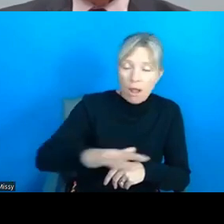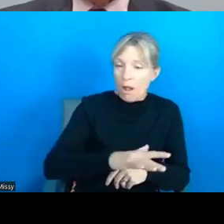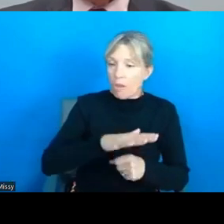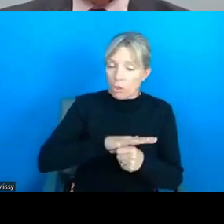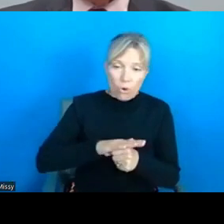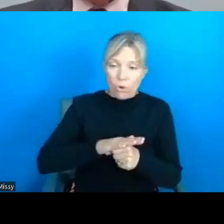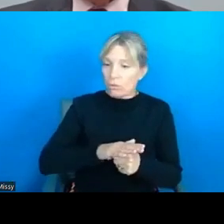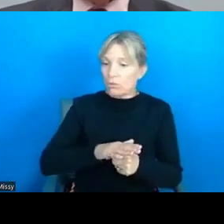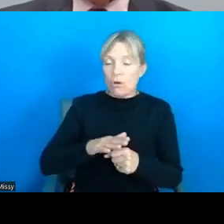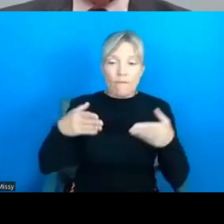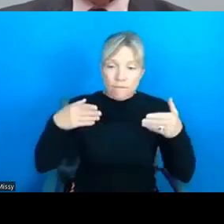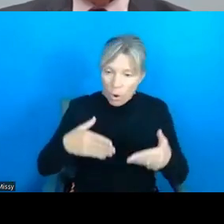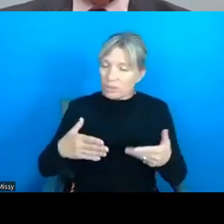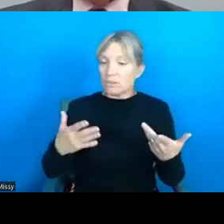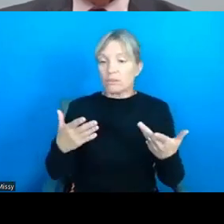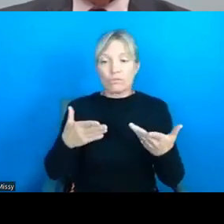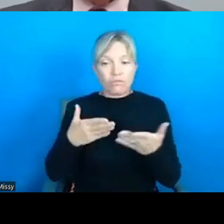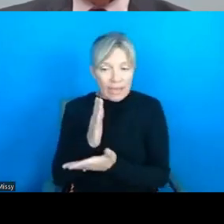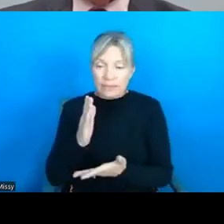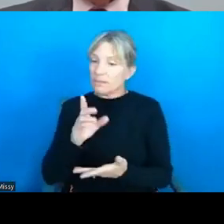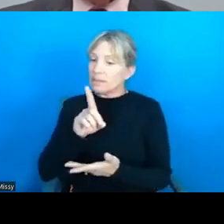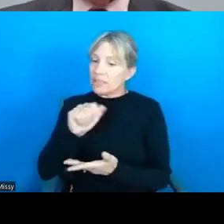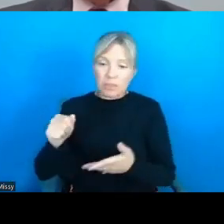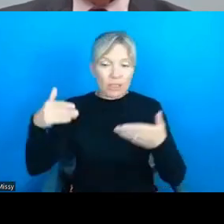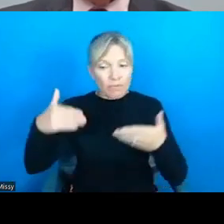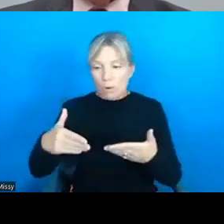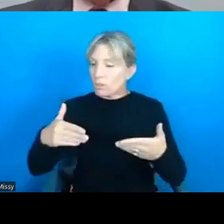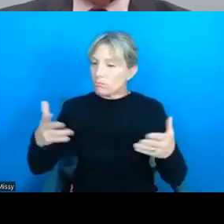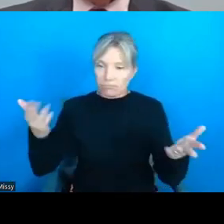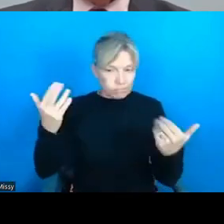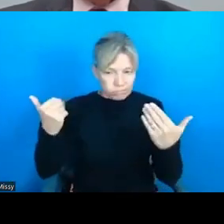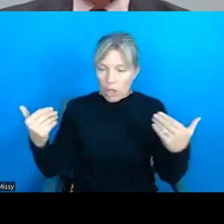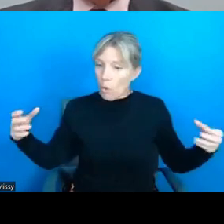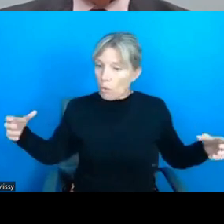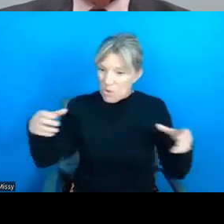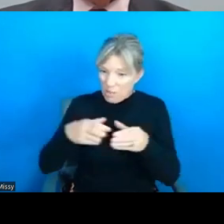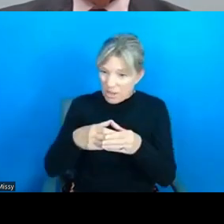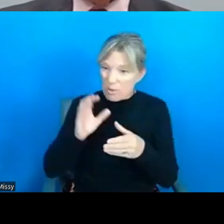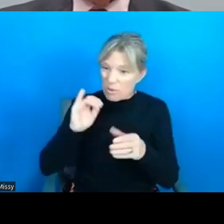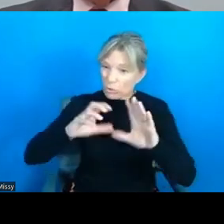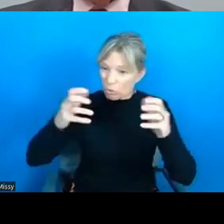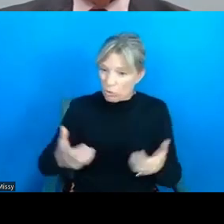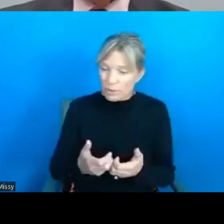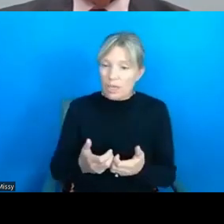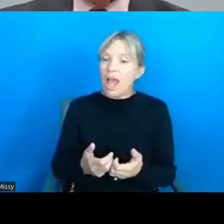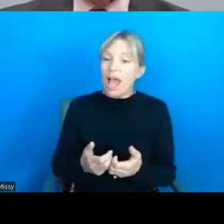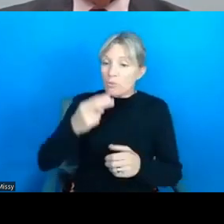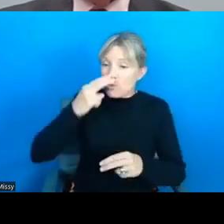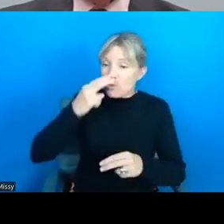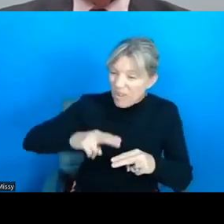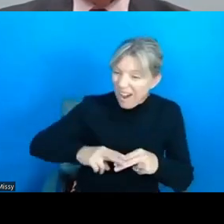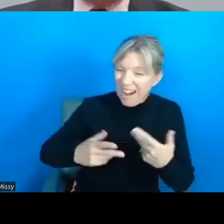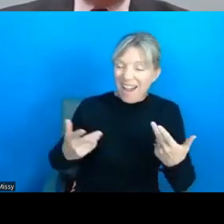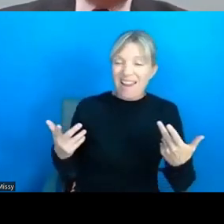who weren't focused on rights but had a disability focus. And when you come together like that and you do things that are fun and